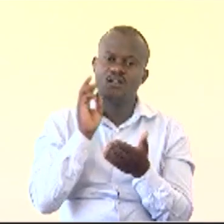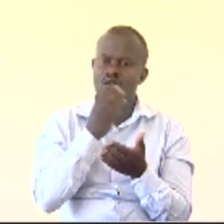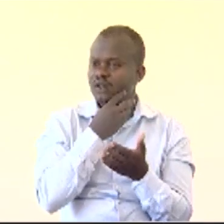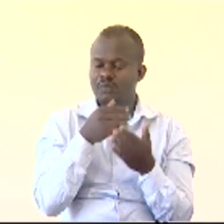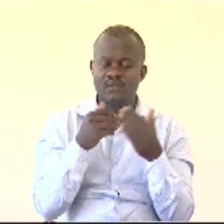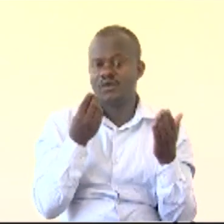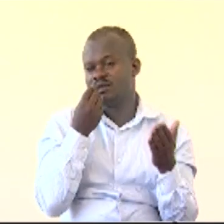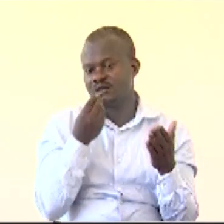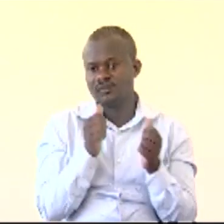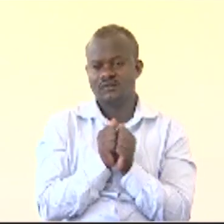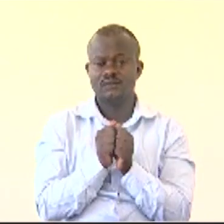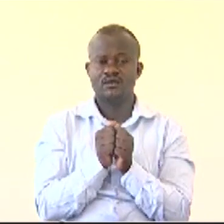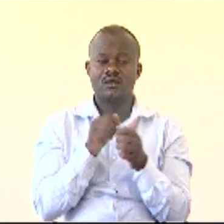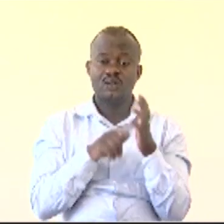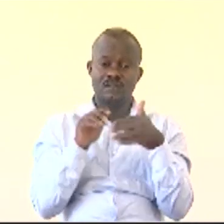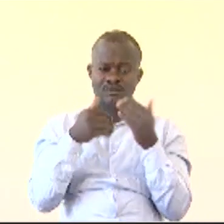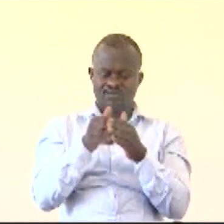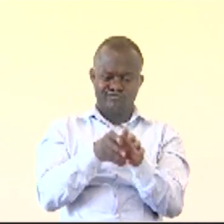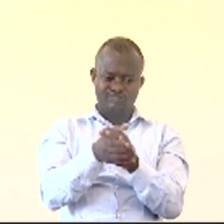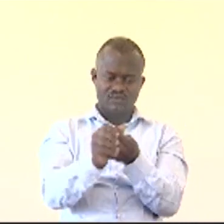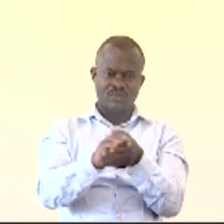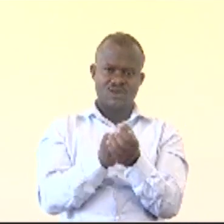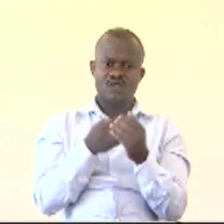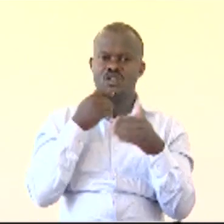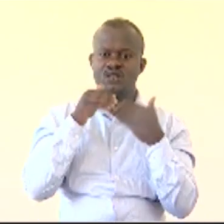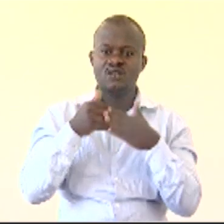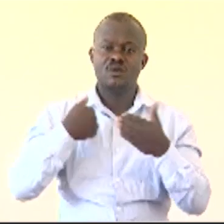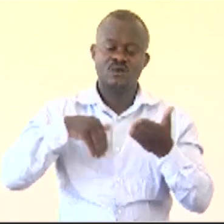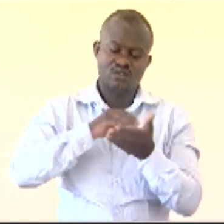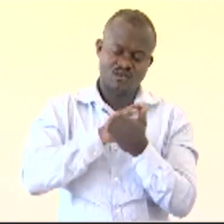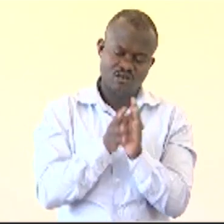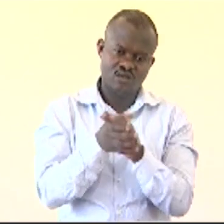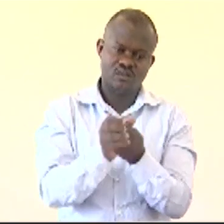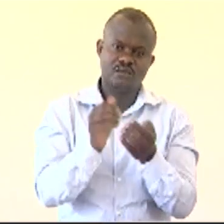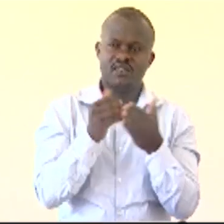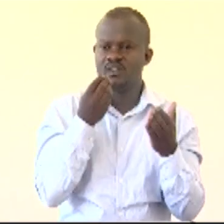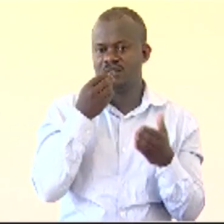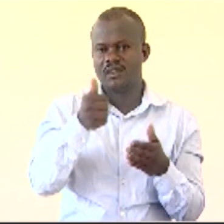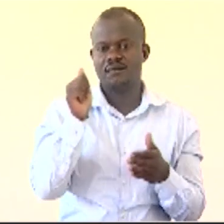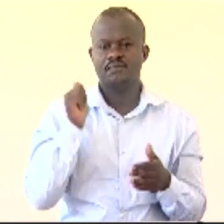you eat the fruits when they are not being washed. So you have to wash the fruits before eat them.